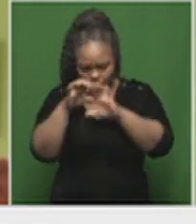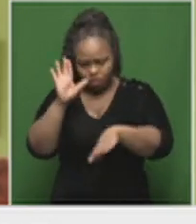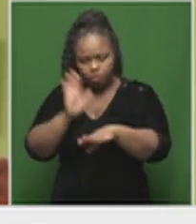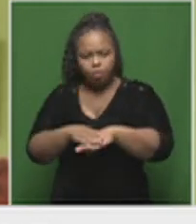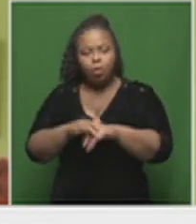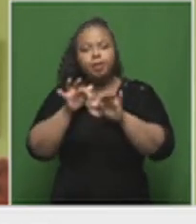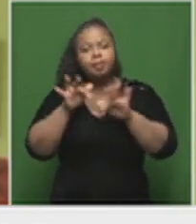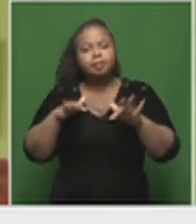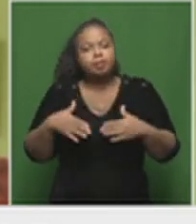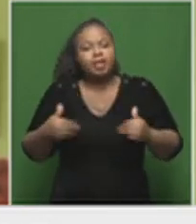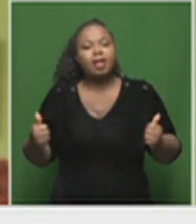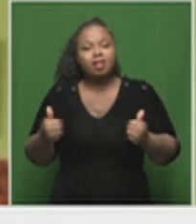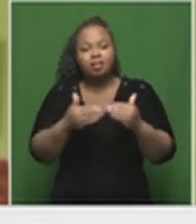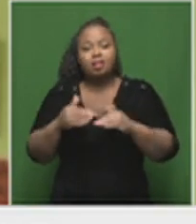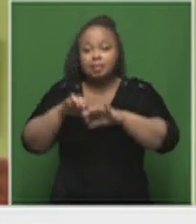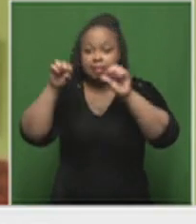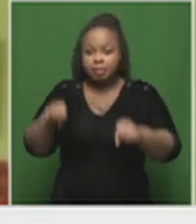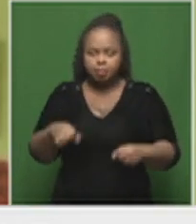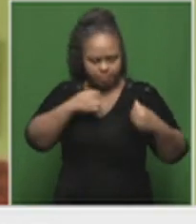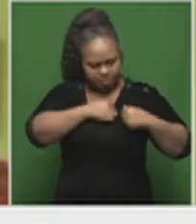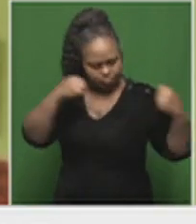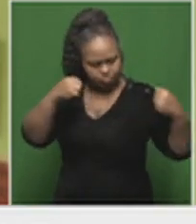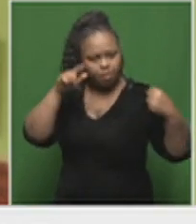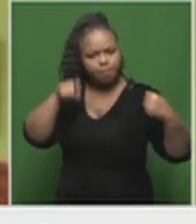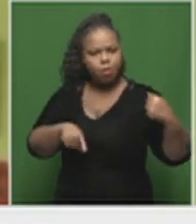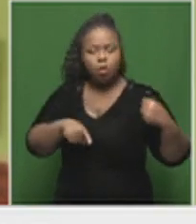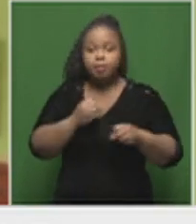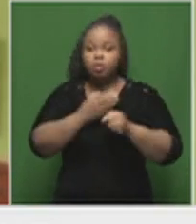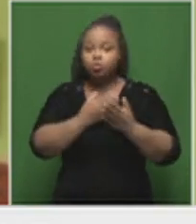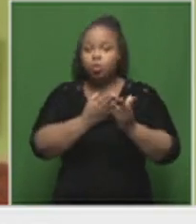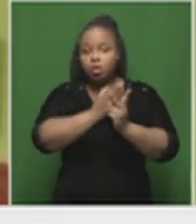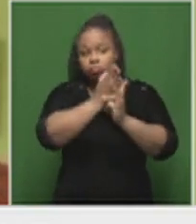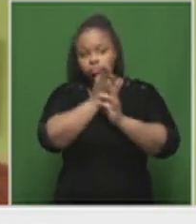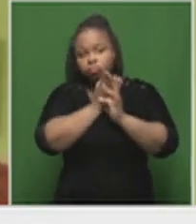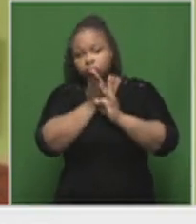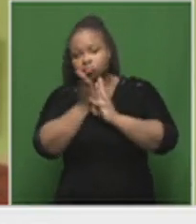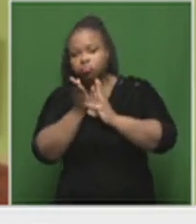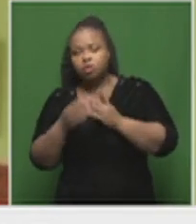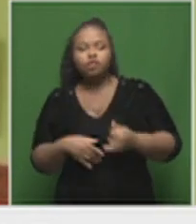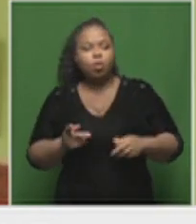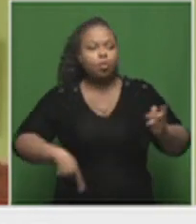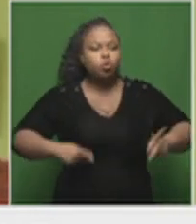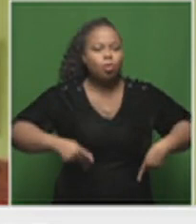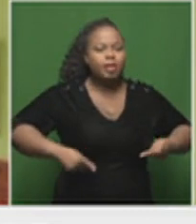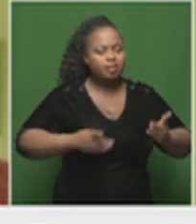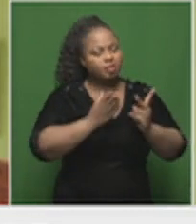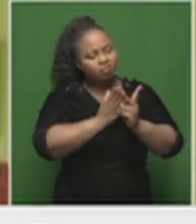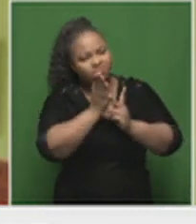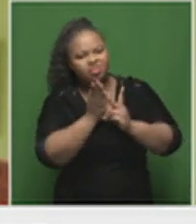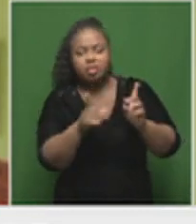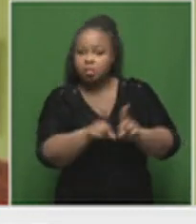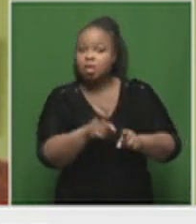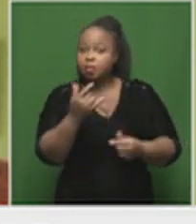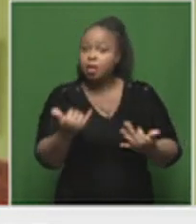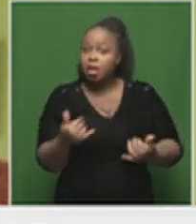systems in an open and transparent way, and ensure that there is accountability across the value chain, be it of procurements. As